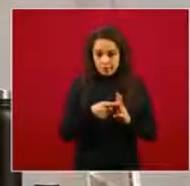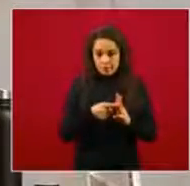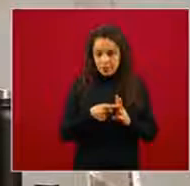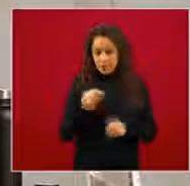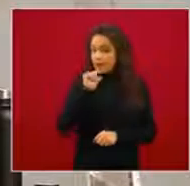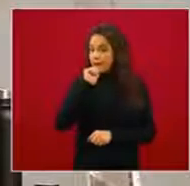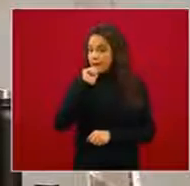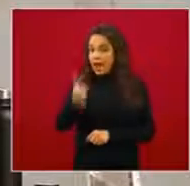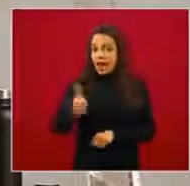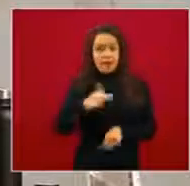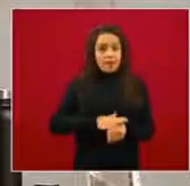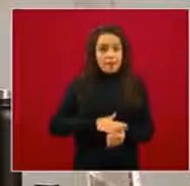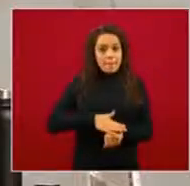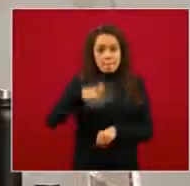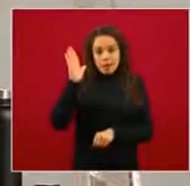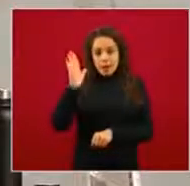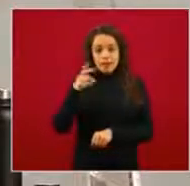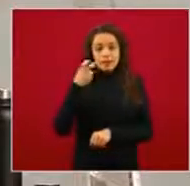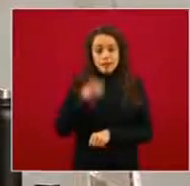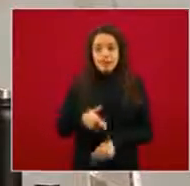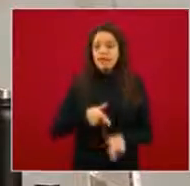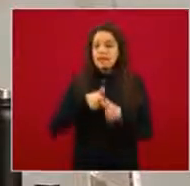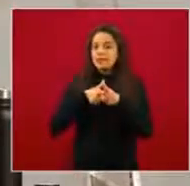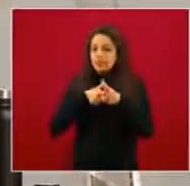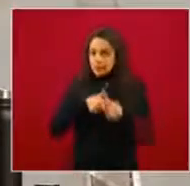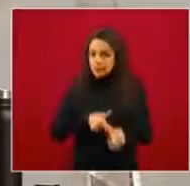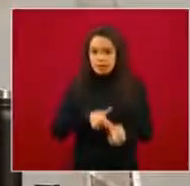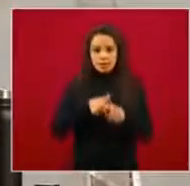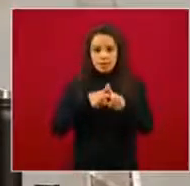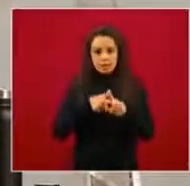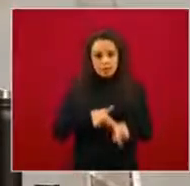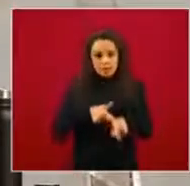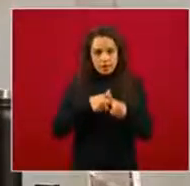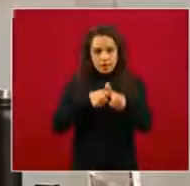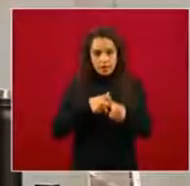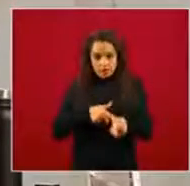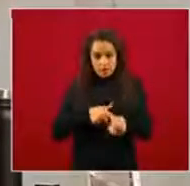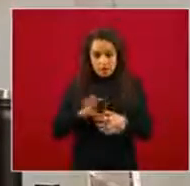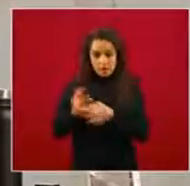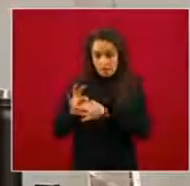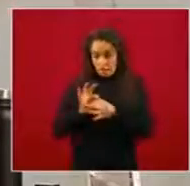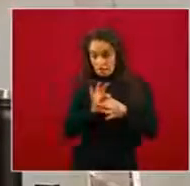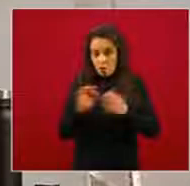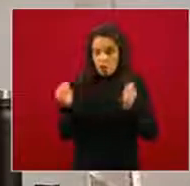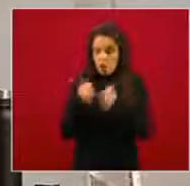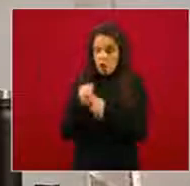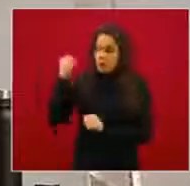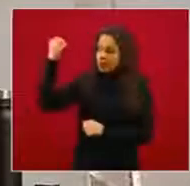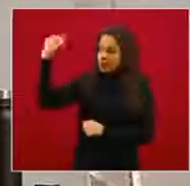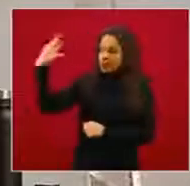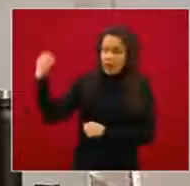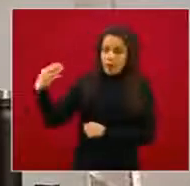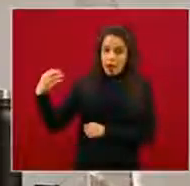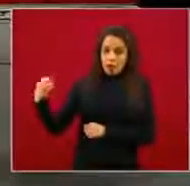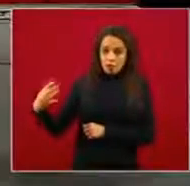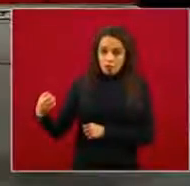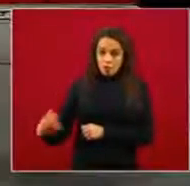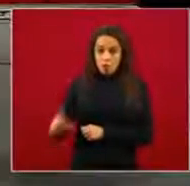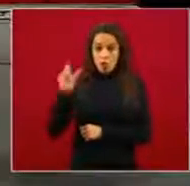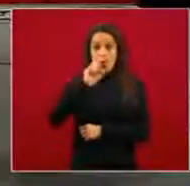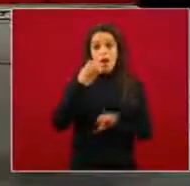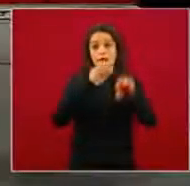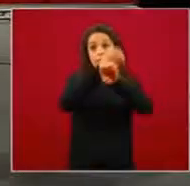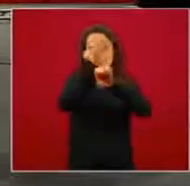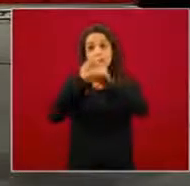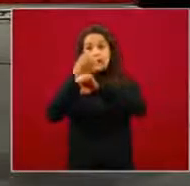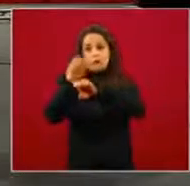autos section. That's it. This is based on the color coding system. In those states where